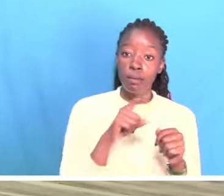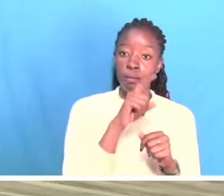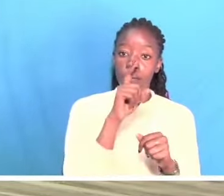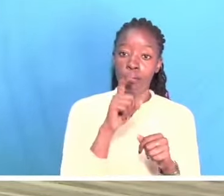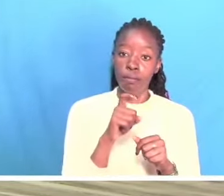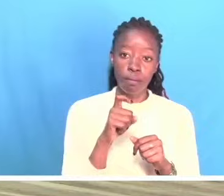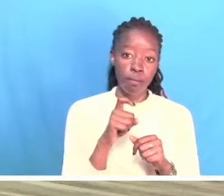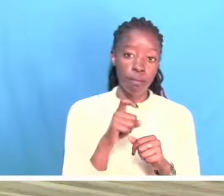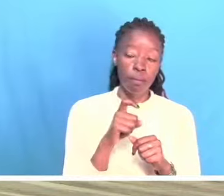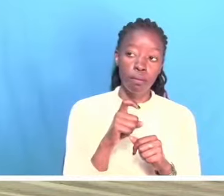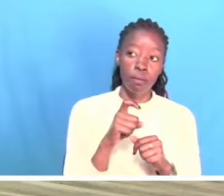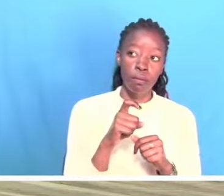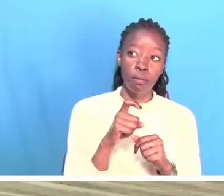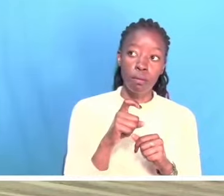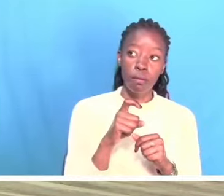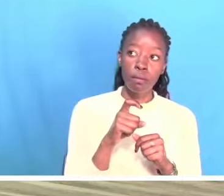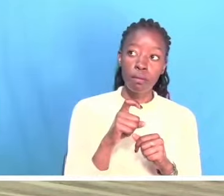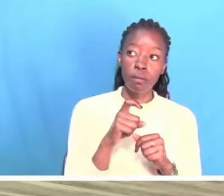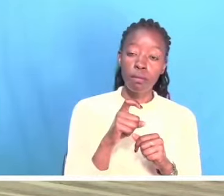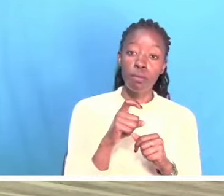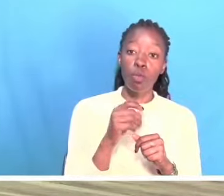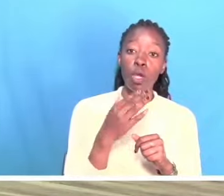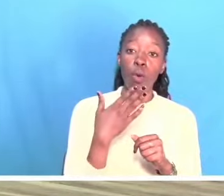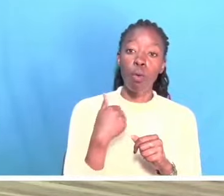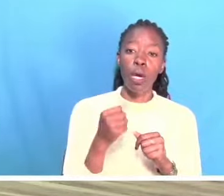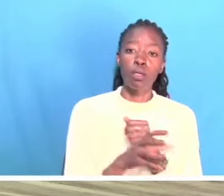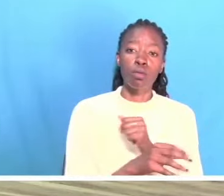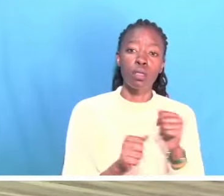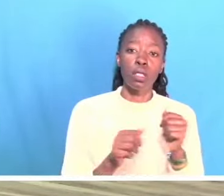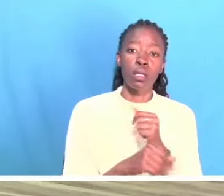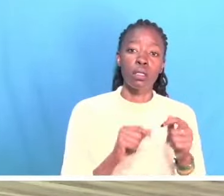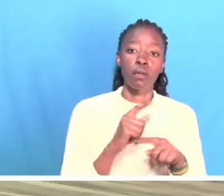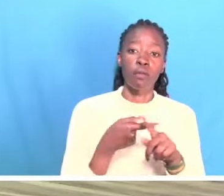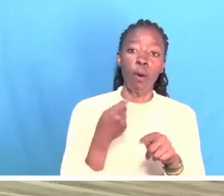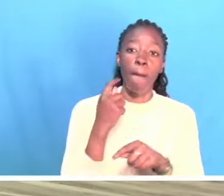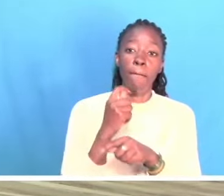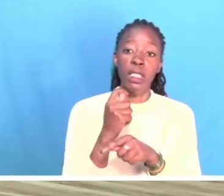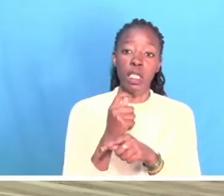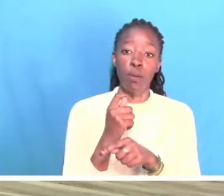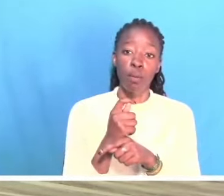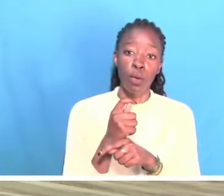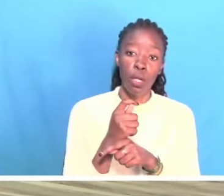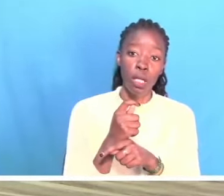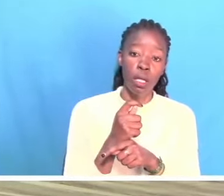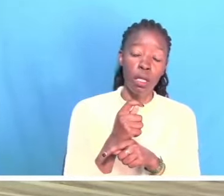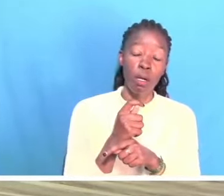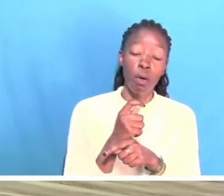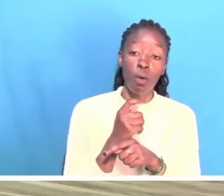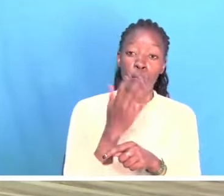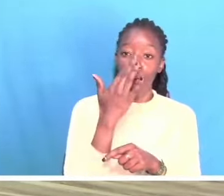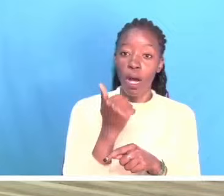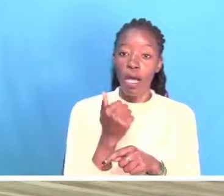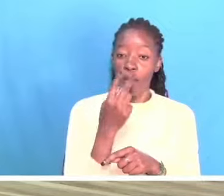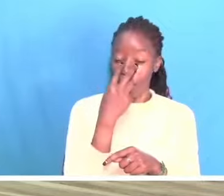adultery? Why do you rob temples? Why haven't I seen your 10% here?